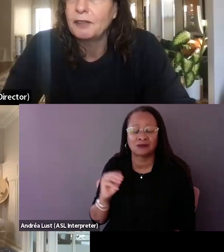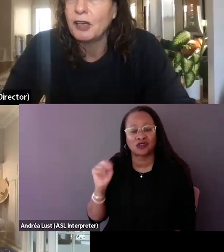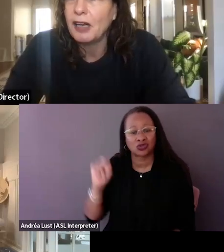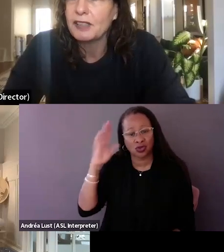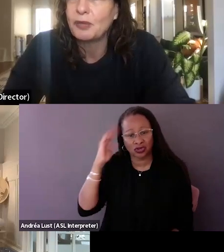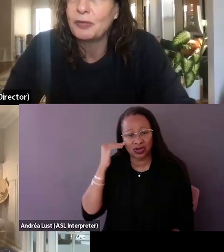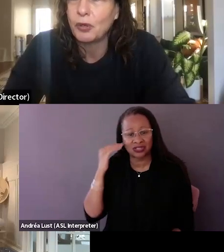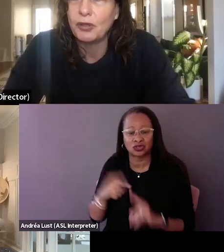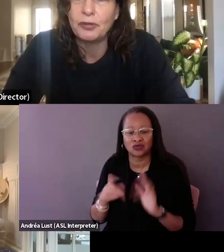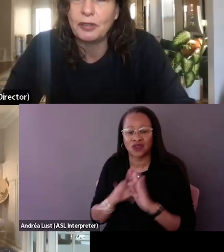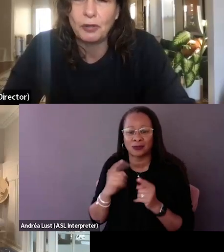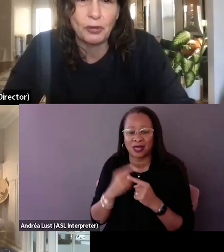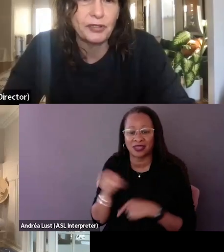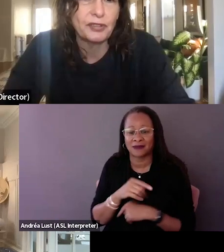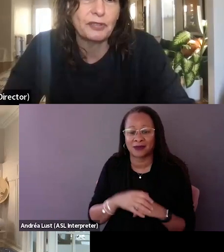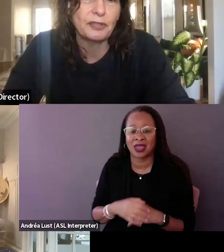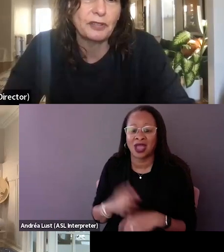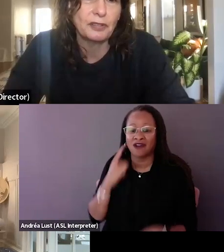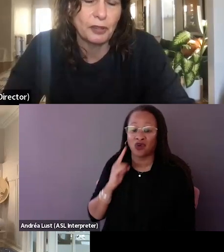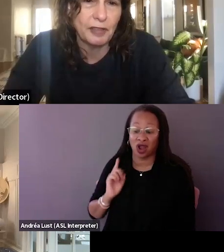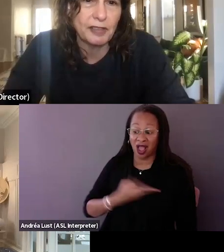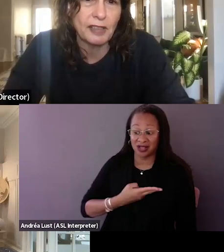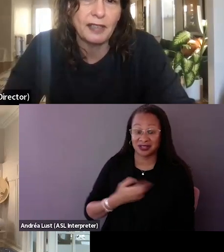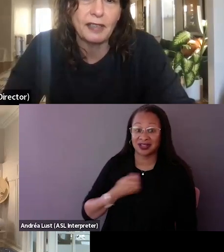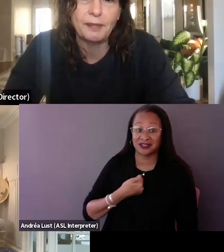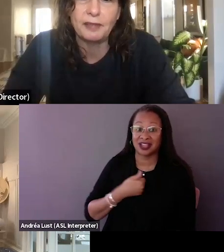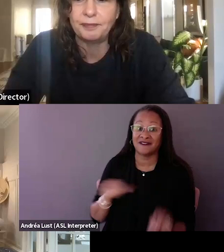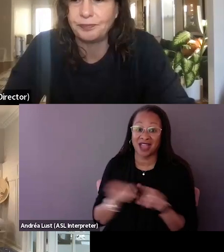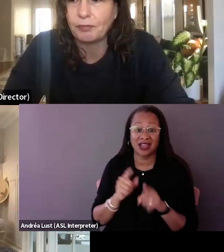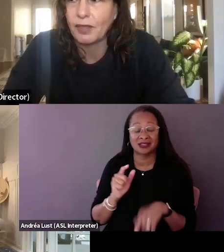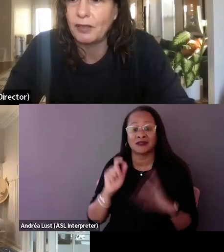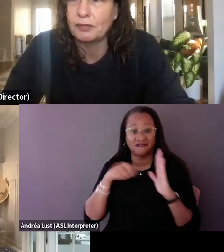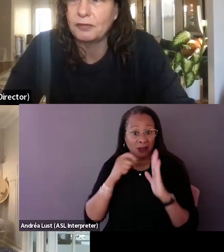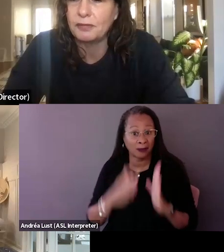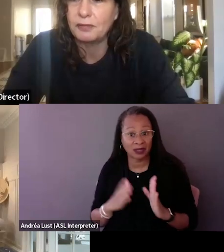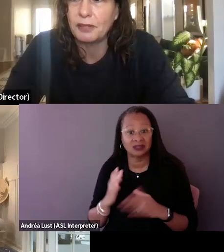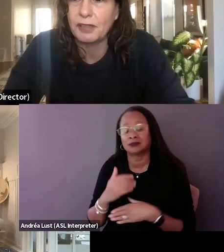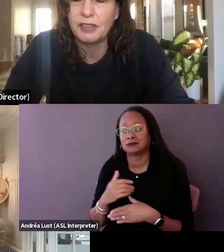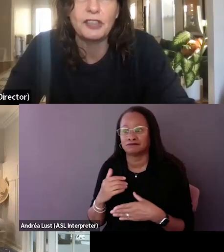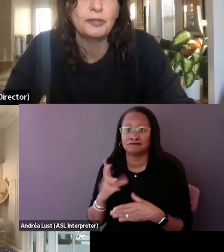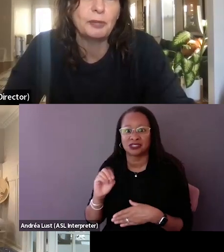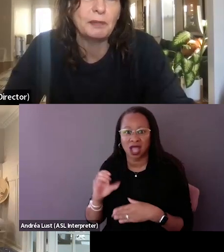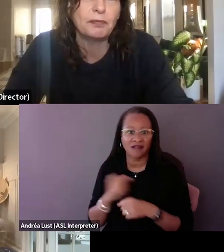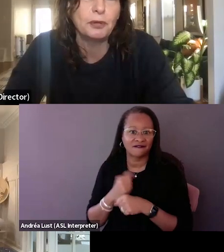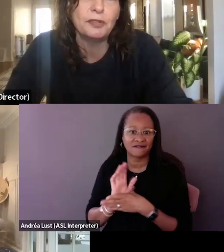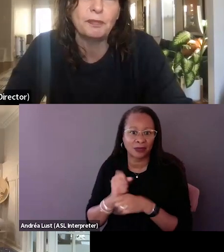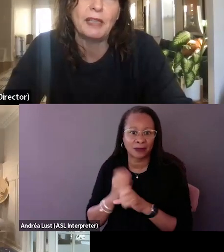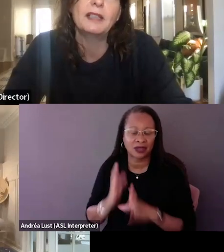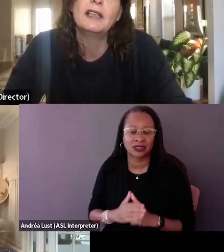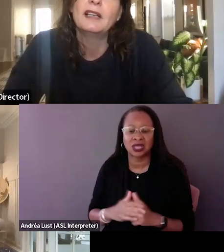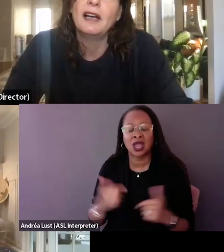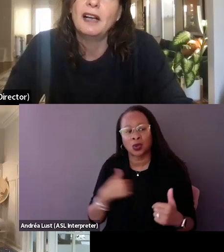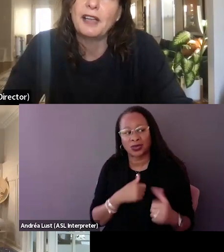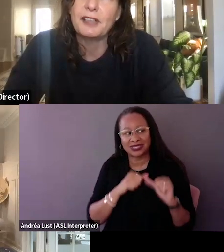them. For us, we were, of course, nervous, and continue to be prudent.